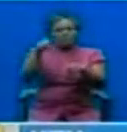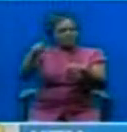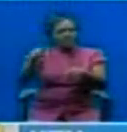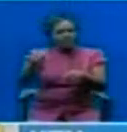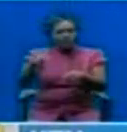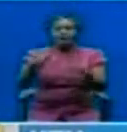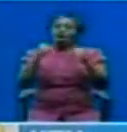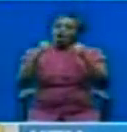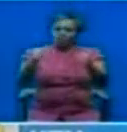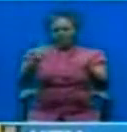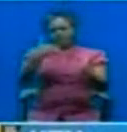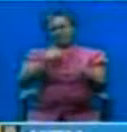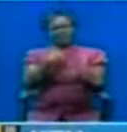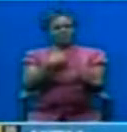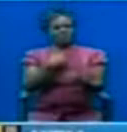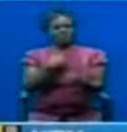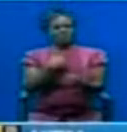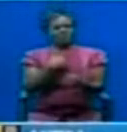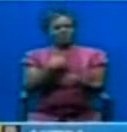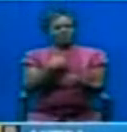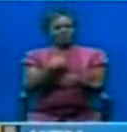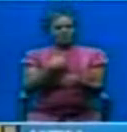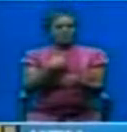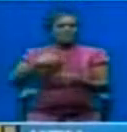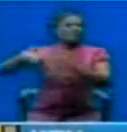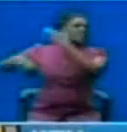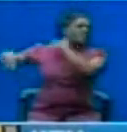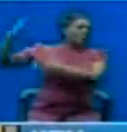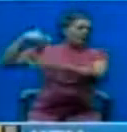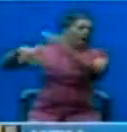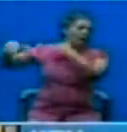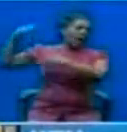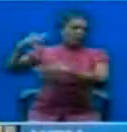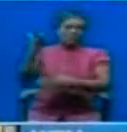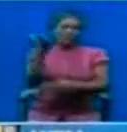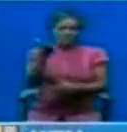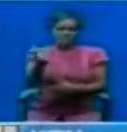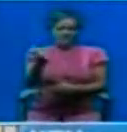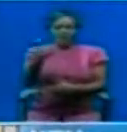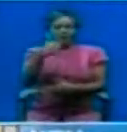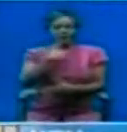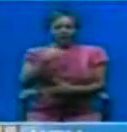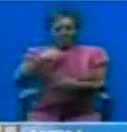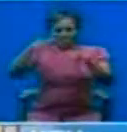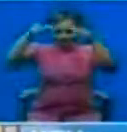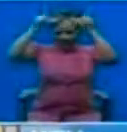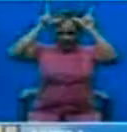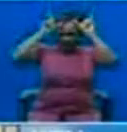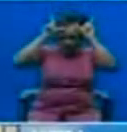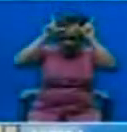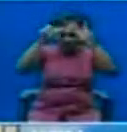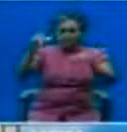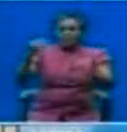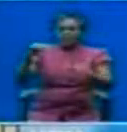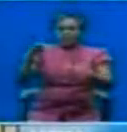much more confident when tested. A long time ago, there was a cow. She